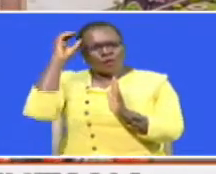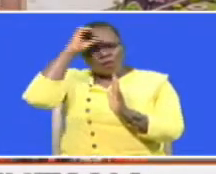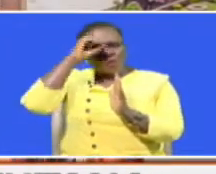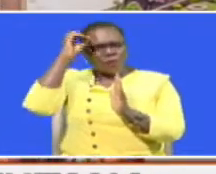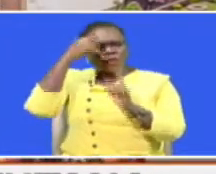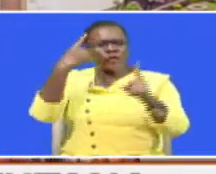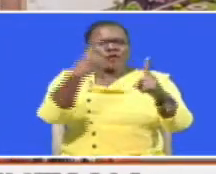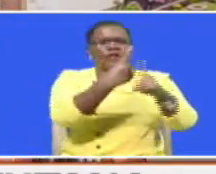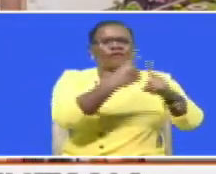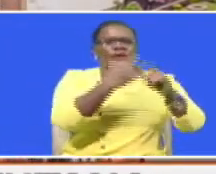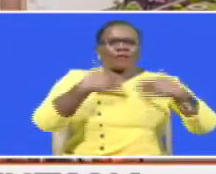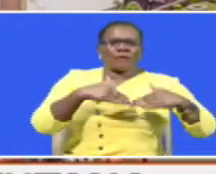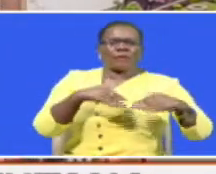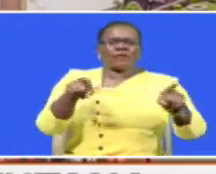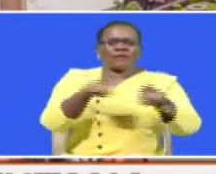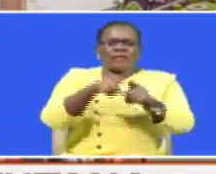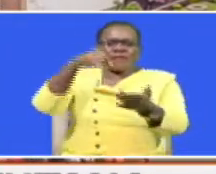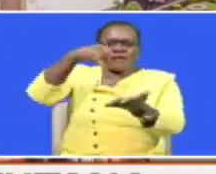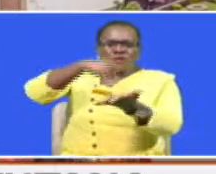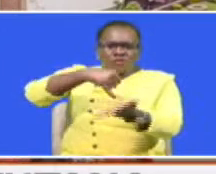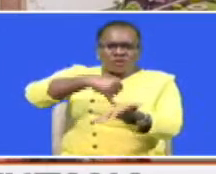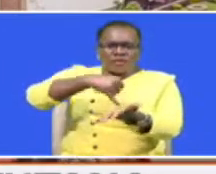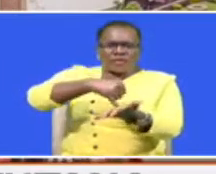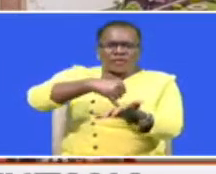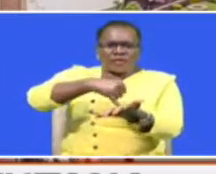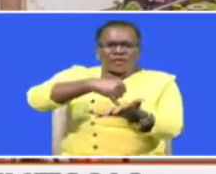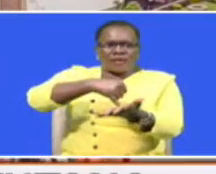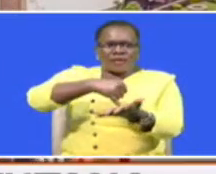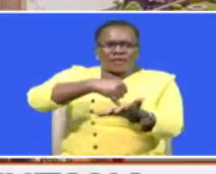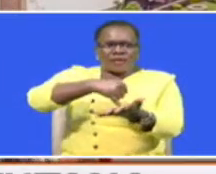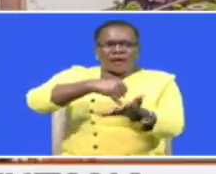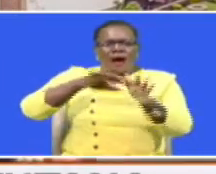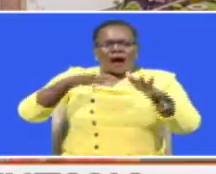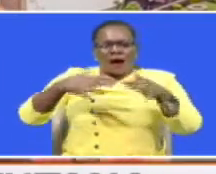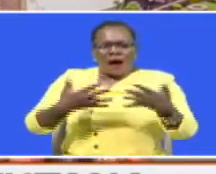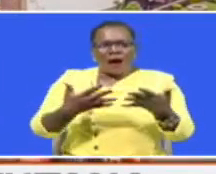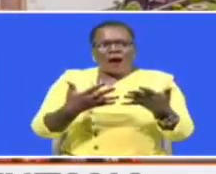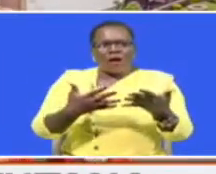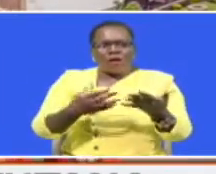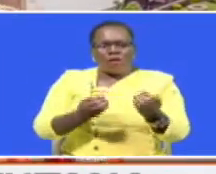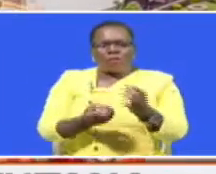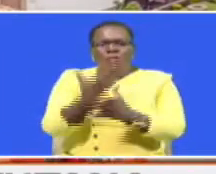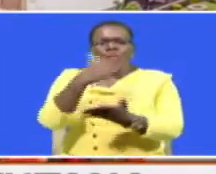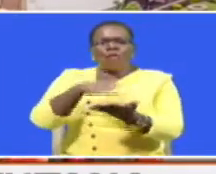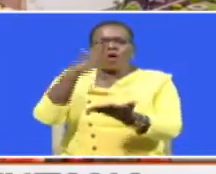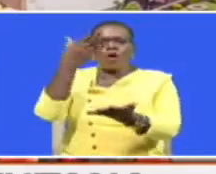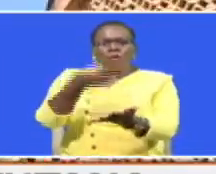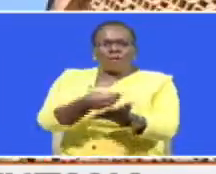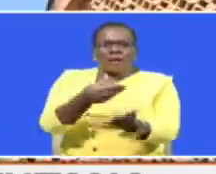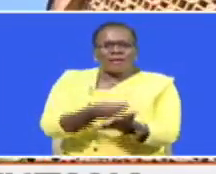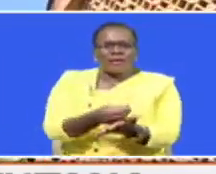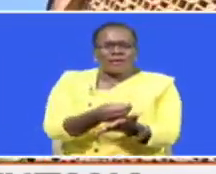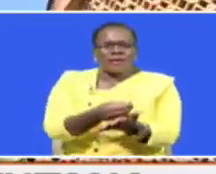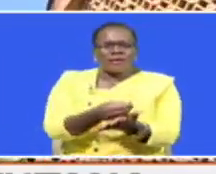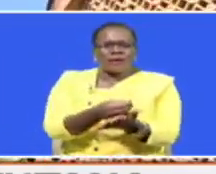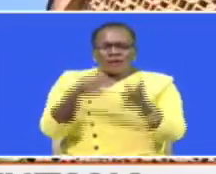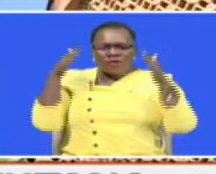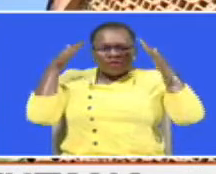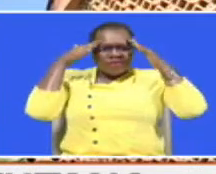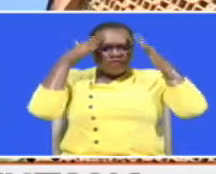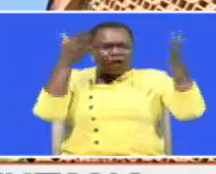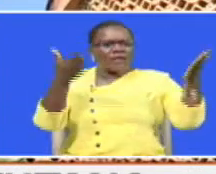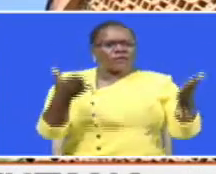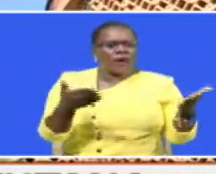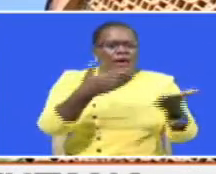various stakeholders that are actually even told us ideas of how we can generate more income are actually incorporated in the bill. Macho yote yatalenga